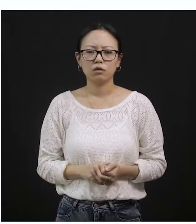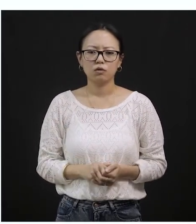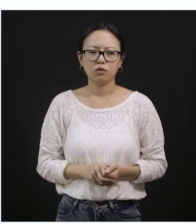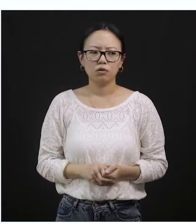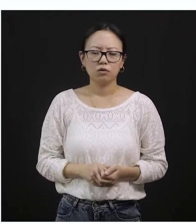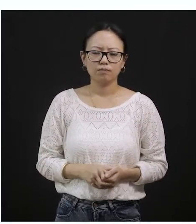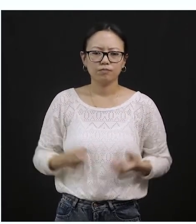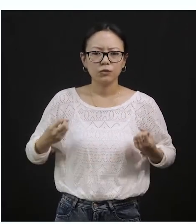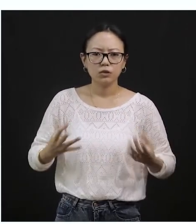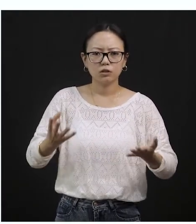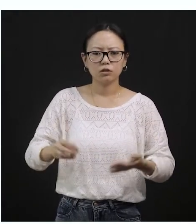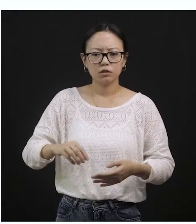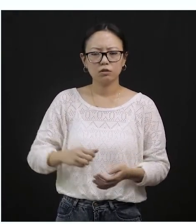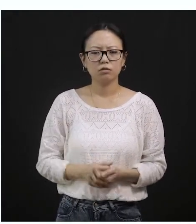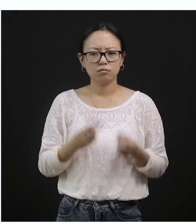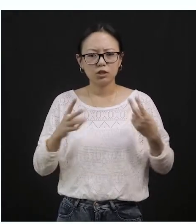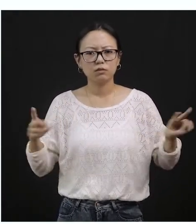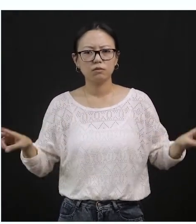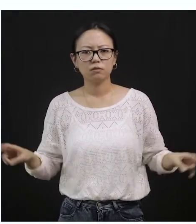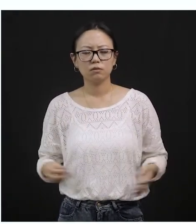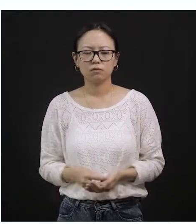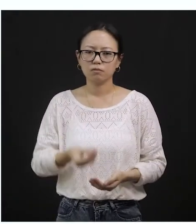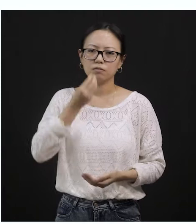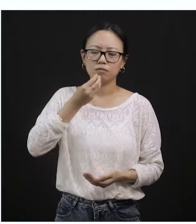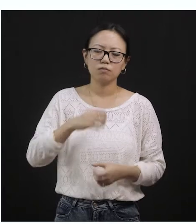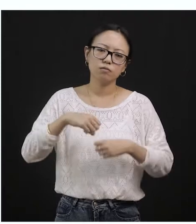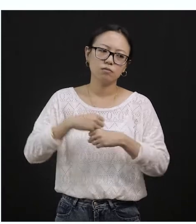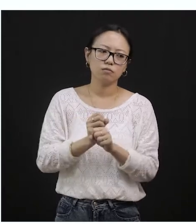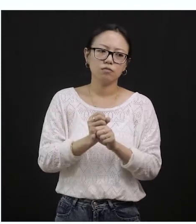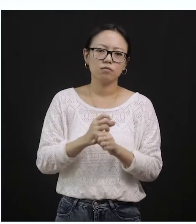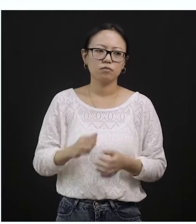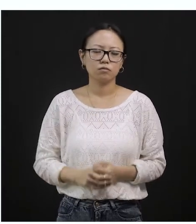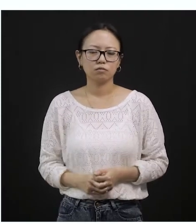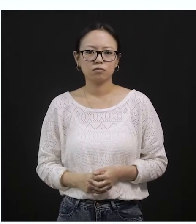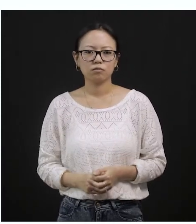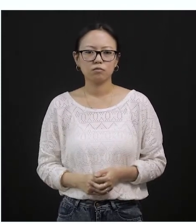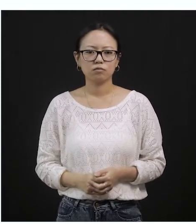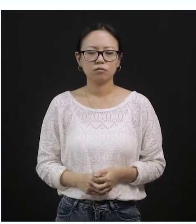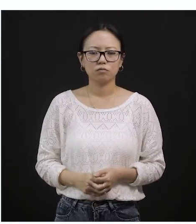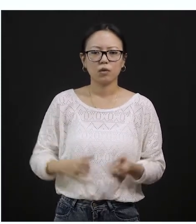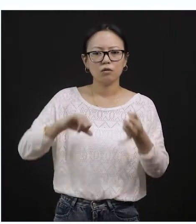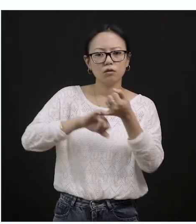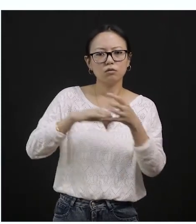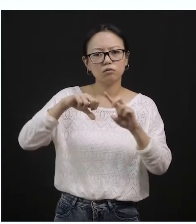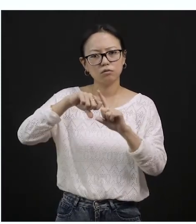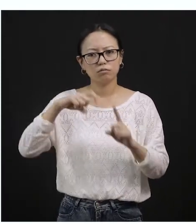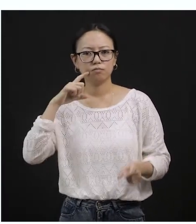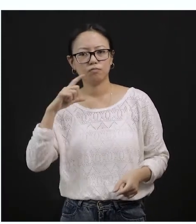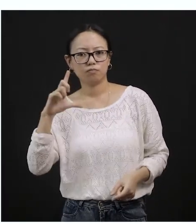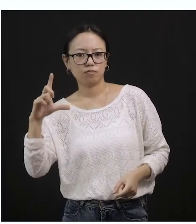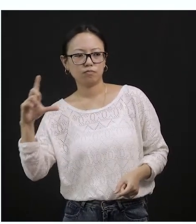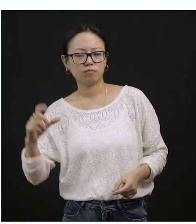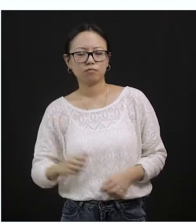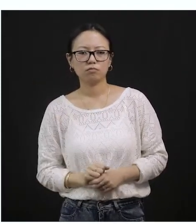preparation of the meal. Look how he is, preparing the food in such a skillful manner. Okay, starting from the